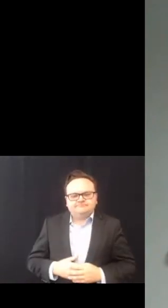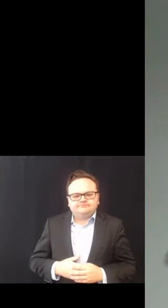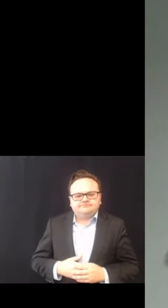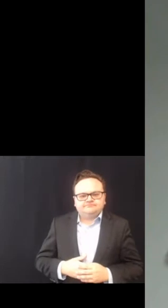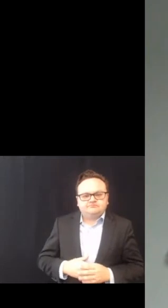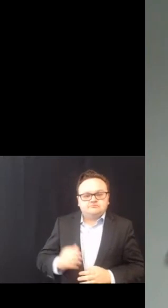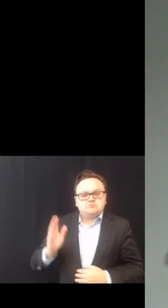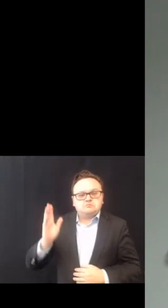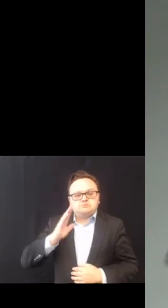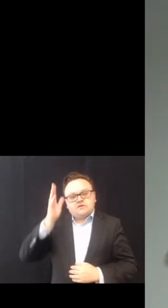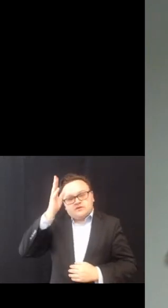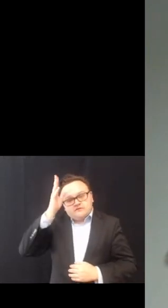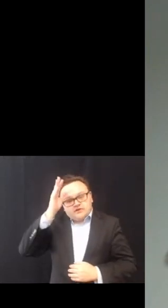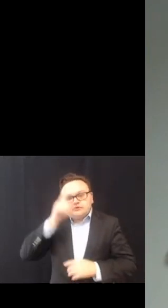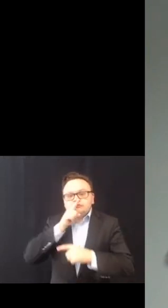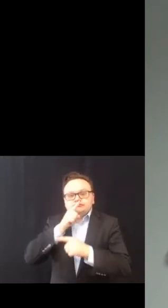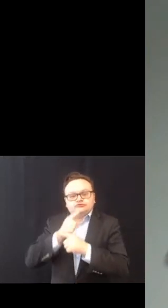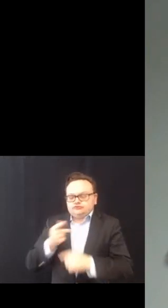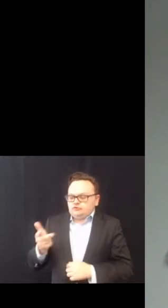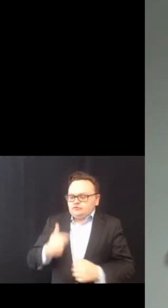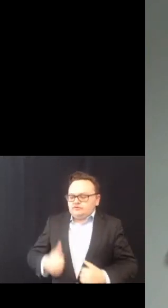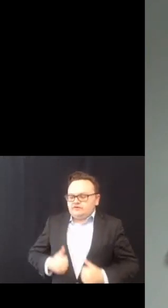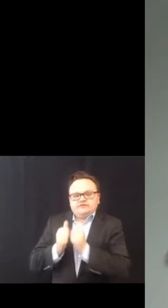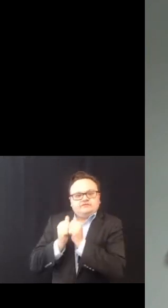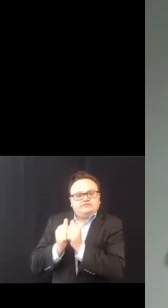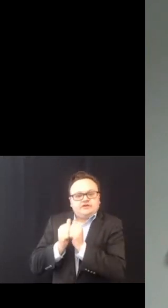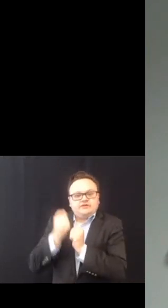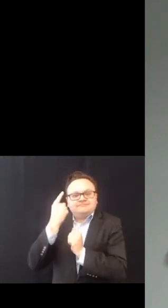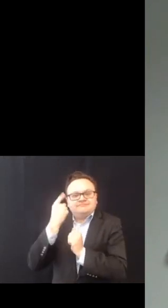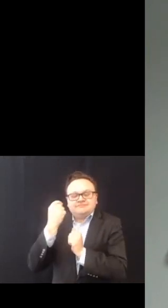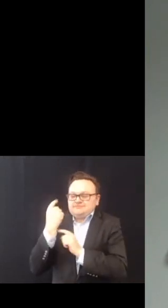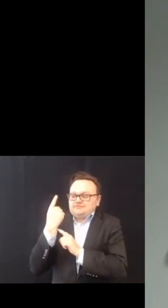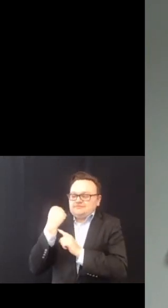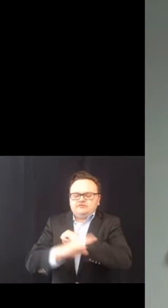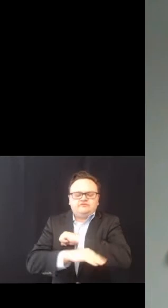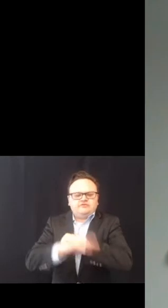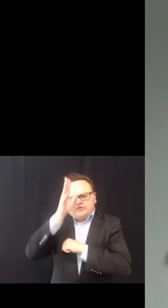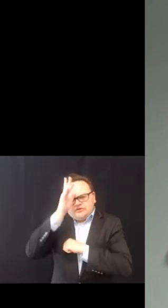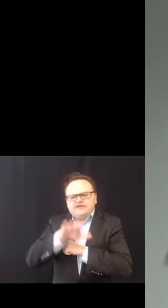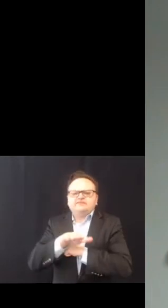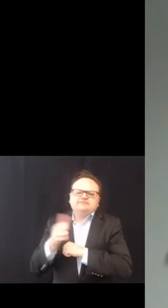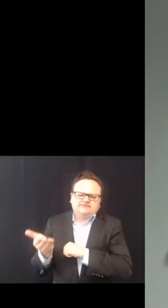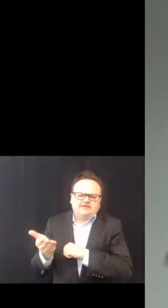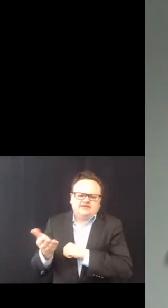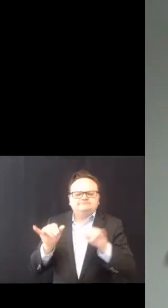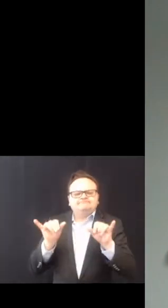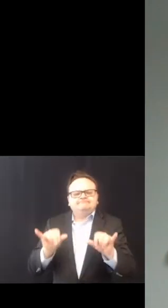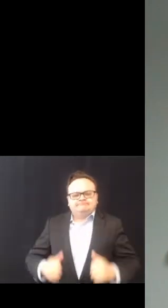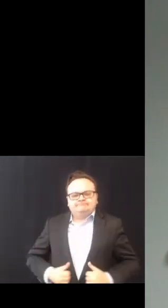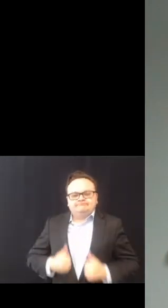lived together until our father passed away unexpectedly last fall. Today is still with my sister and 3